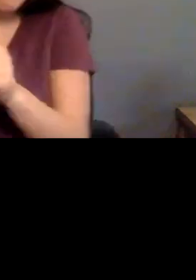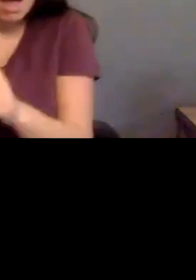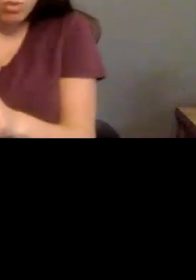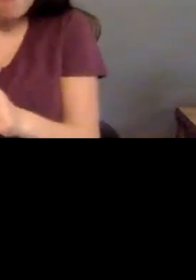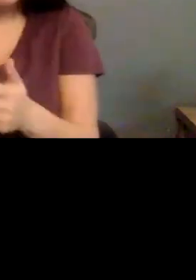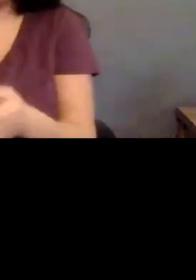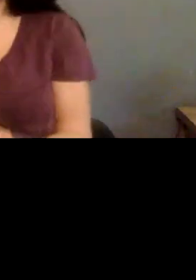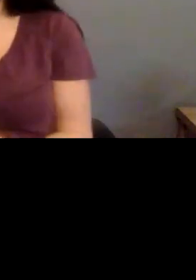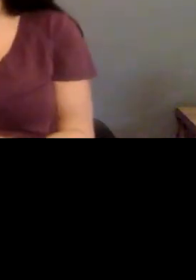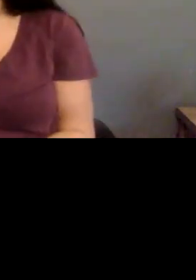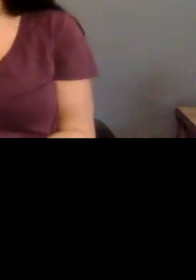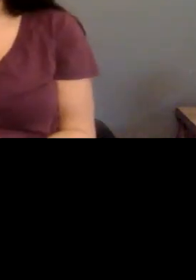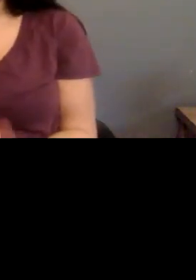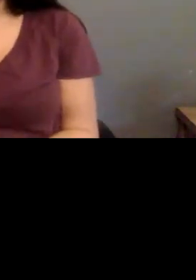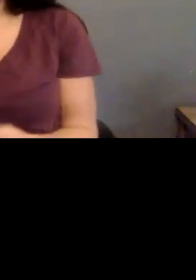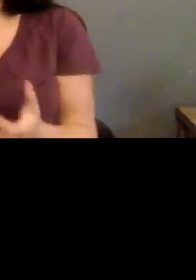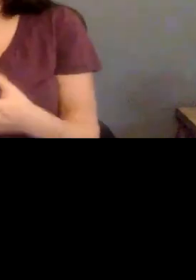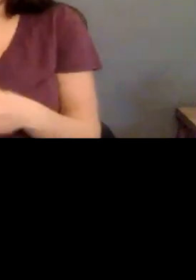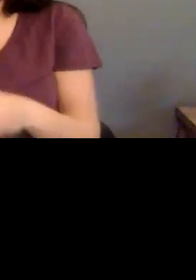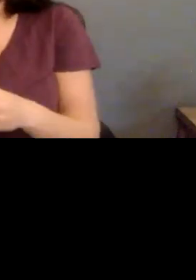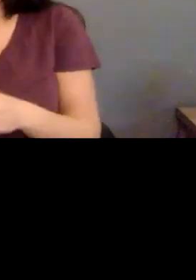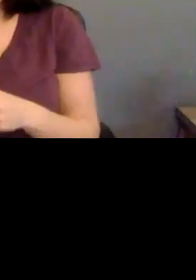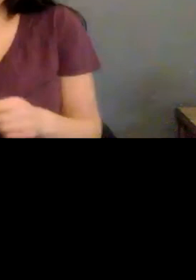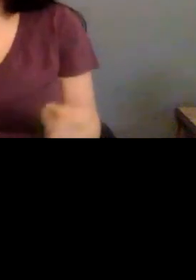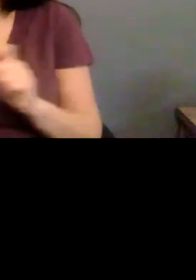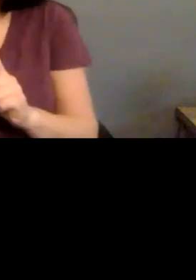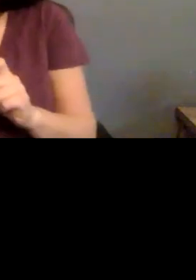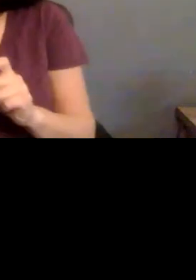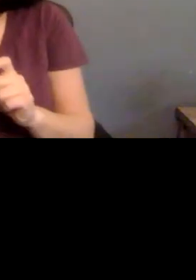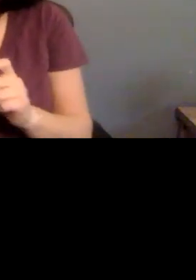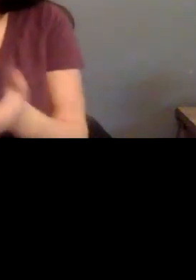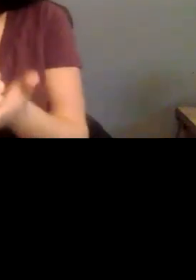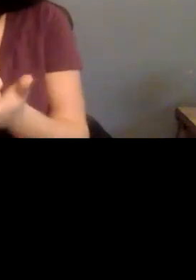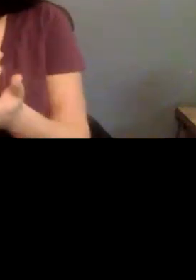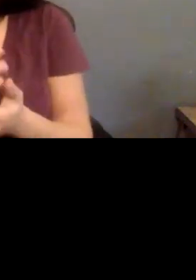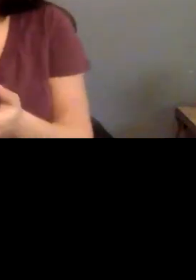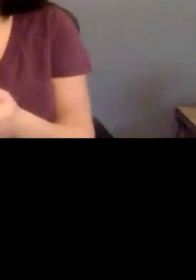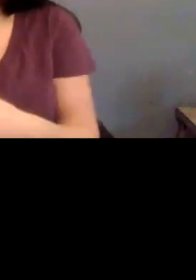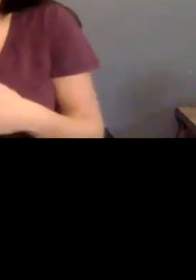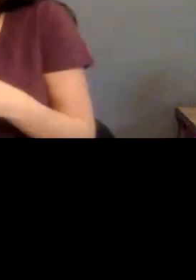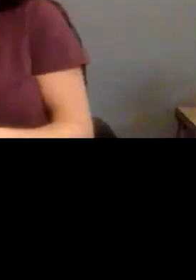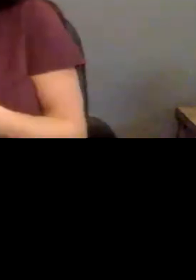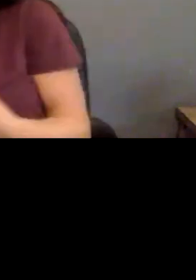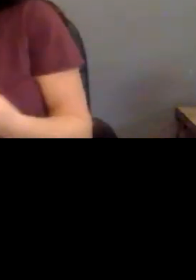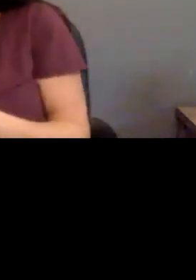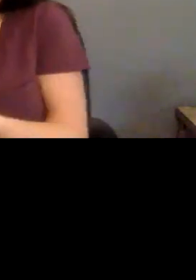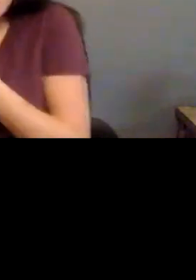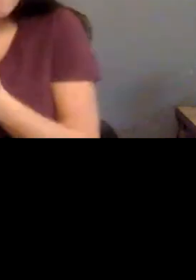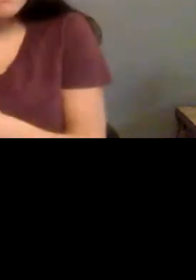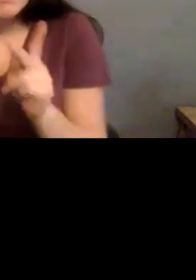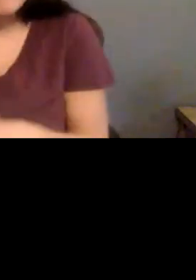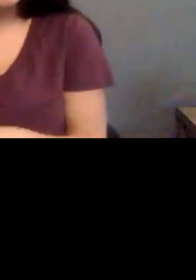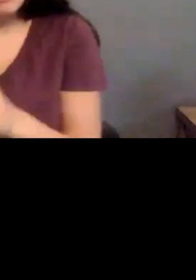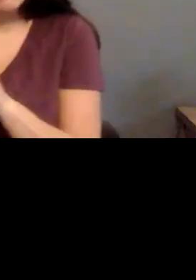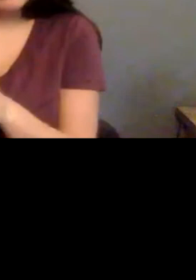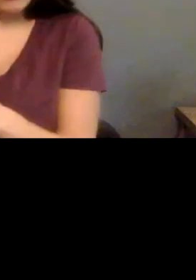that is something that I want to include in the adaptive intervention, is help deaf individuals find those culturally appropriate services.